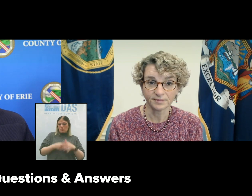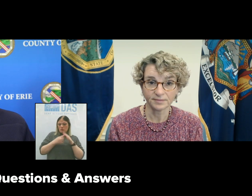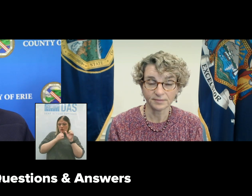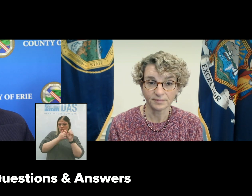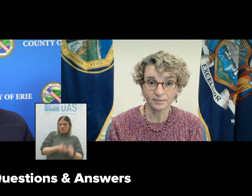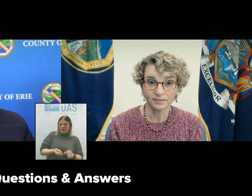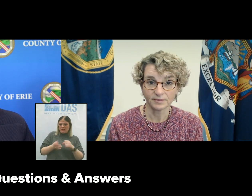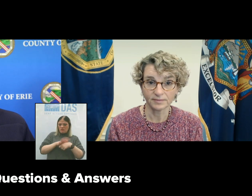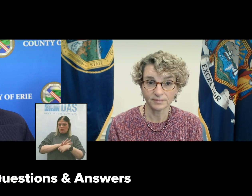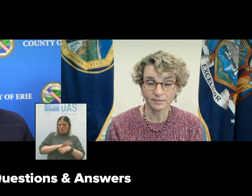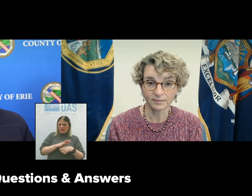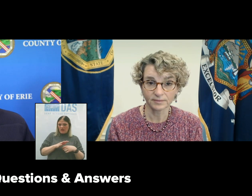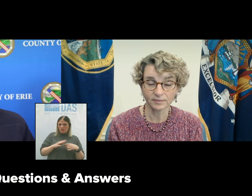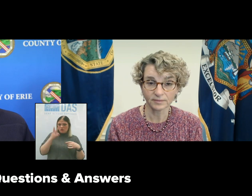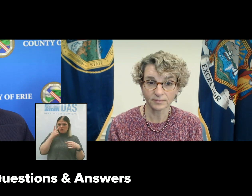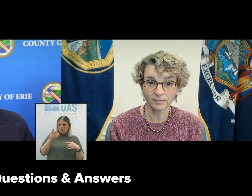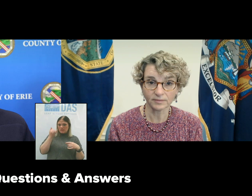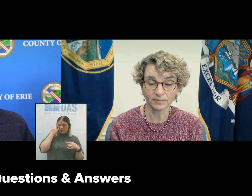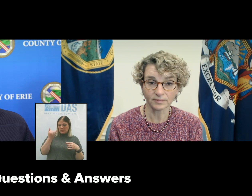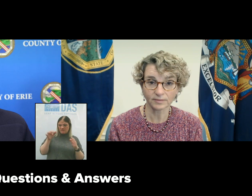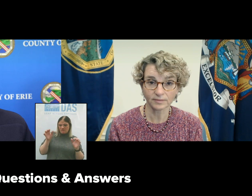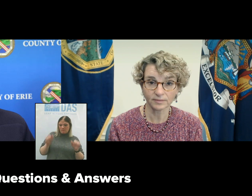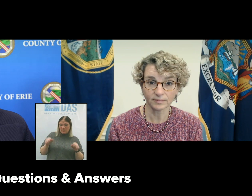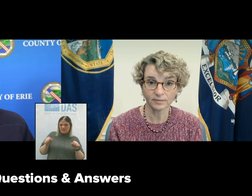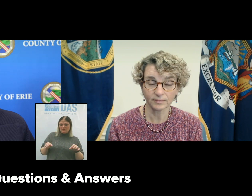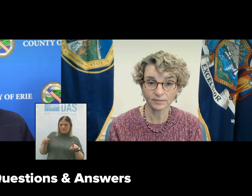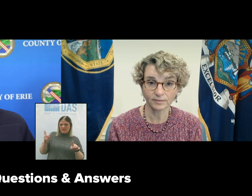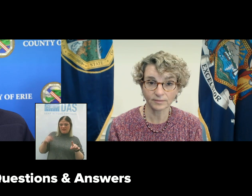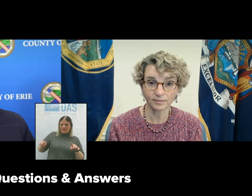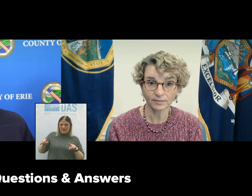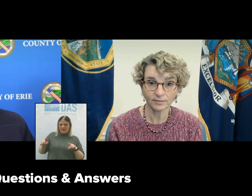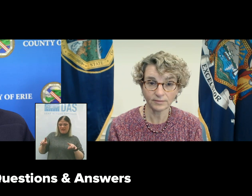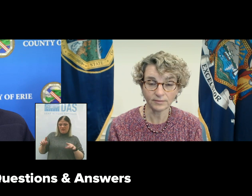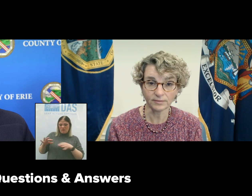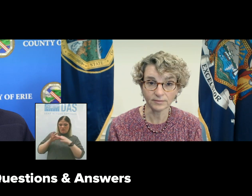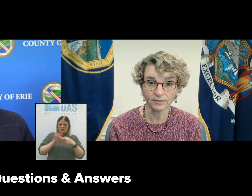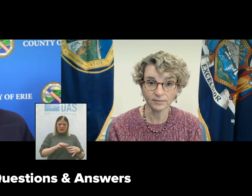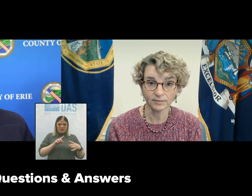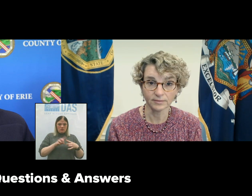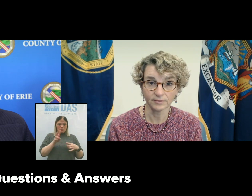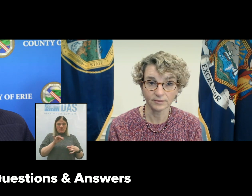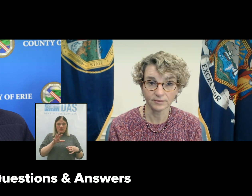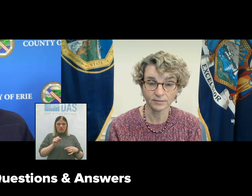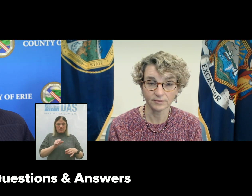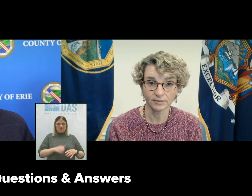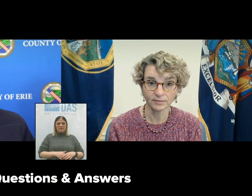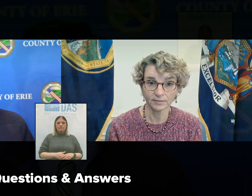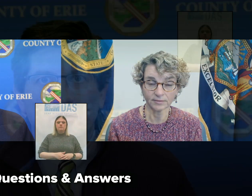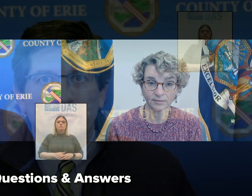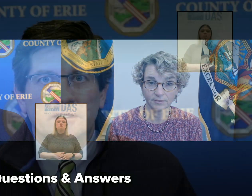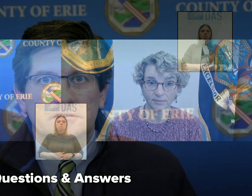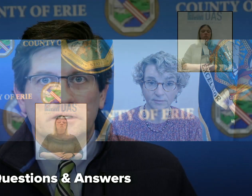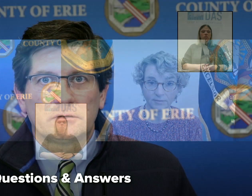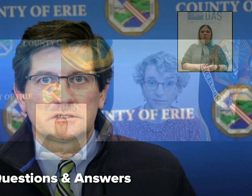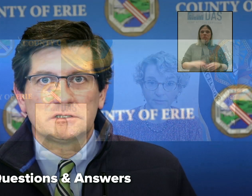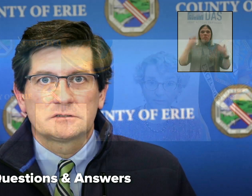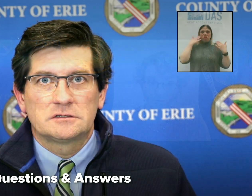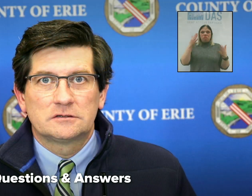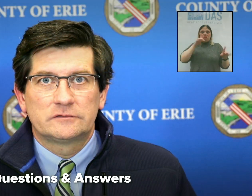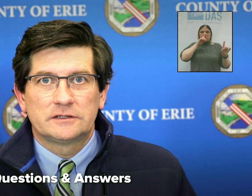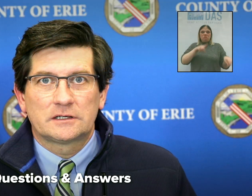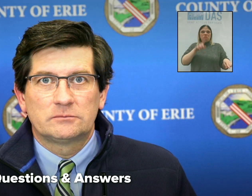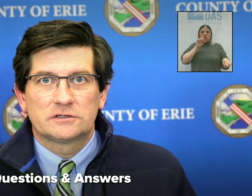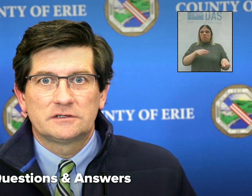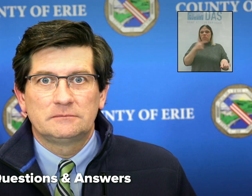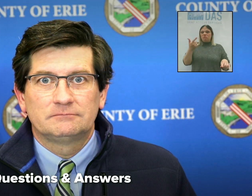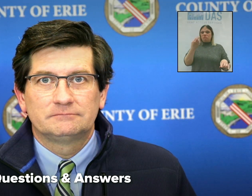coronavirus to see if they could have possibly been due to the virus? I do not know the answer to that question. I'll turn